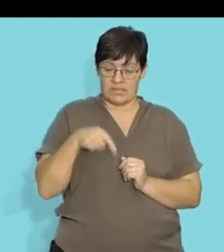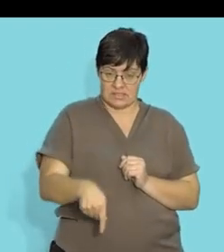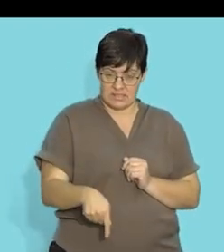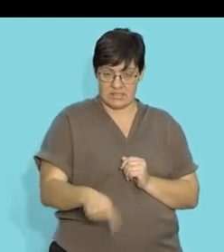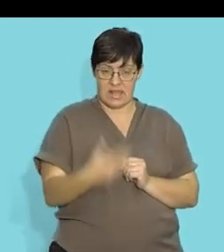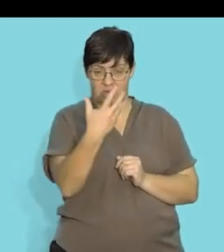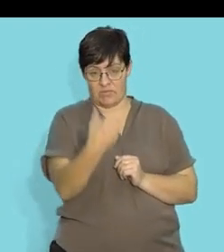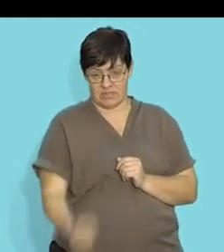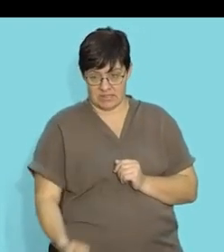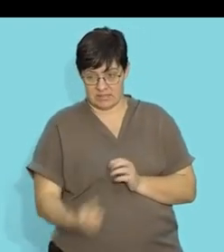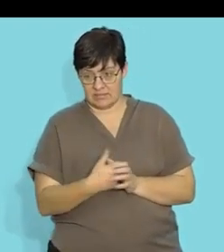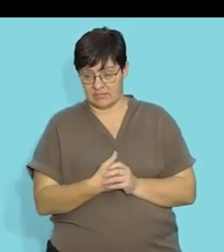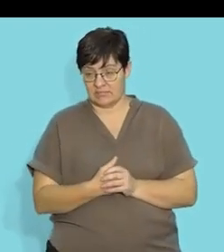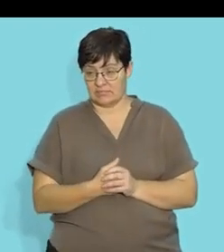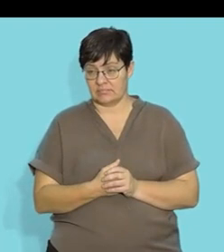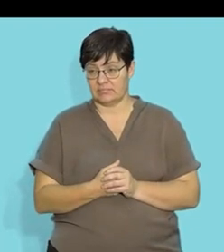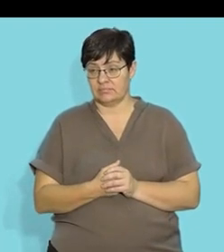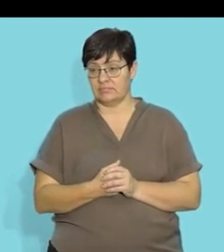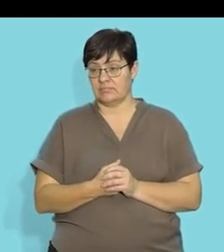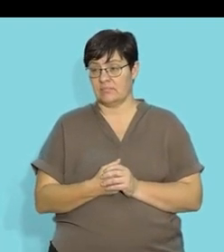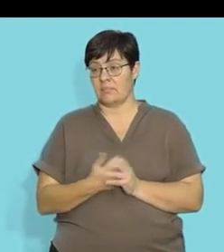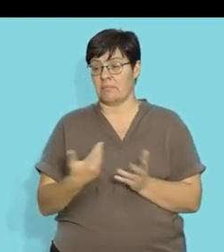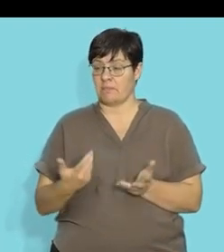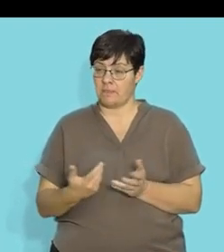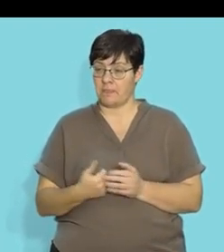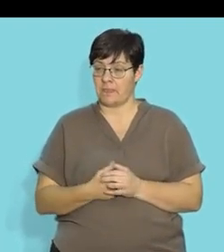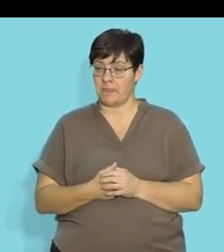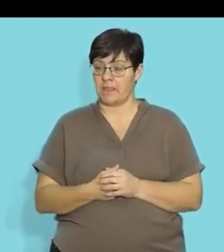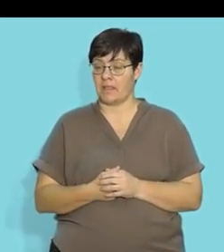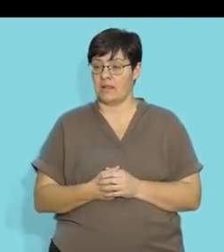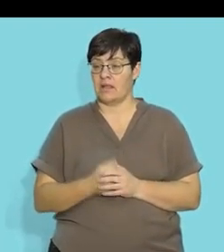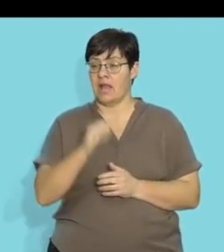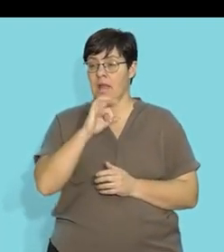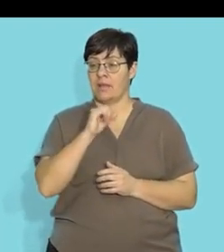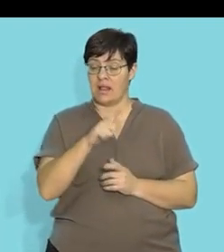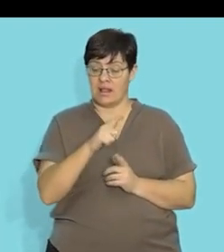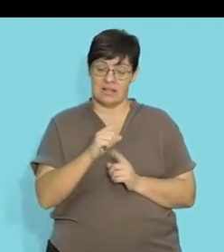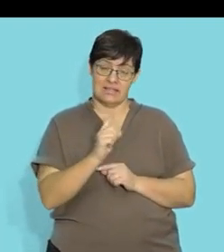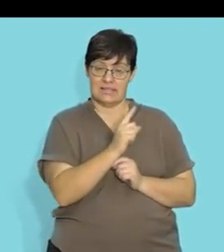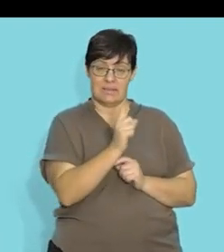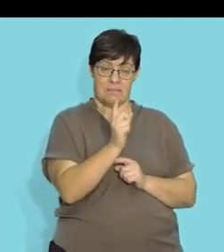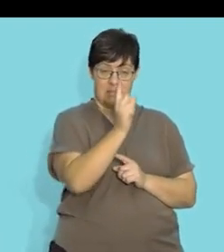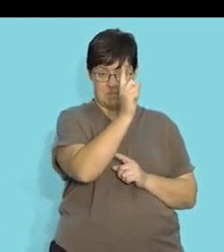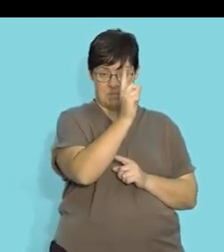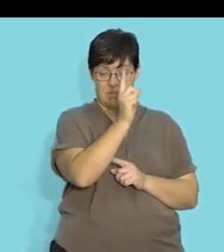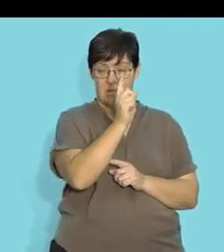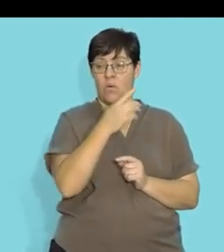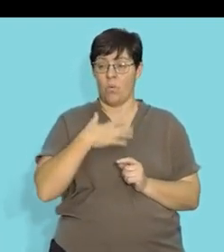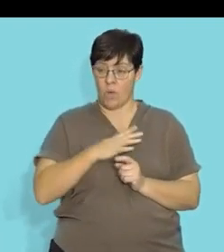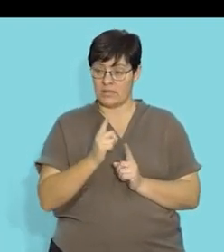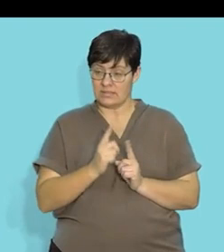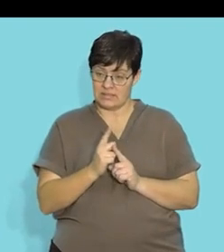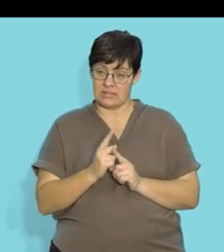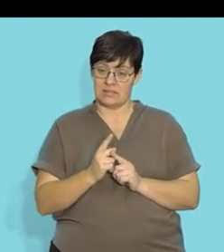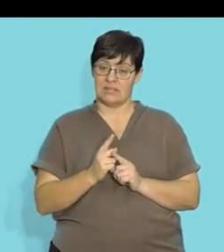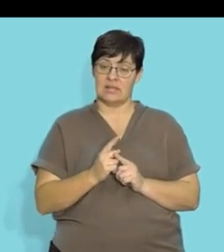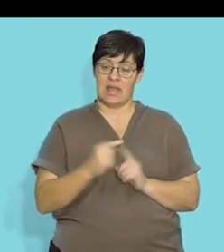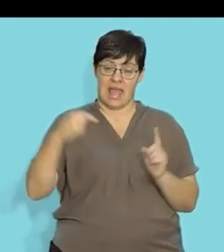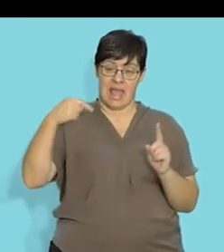roots are bending towards gravity, whereas the apical stems or radicals tend to